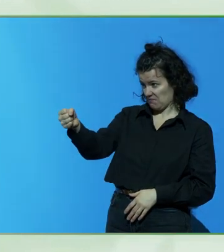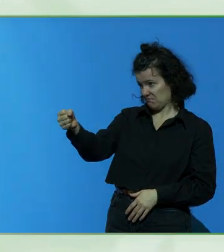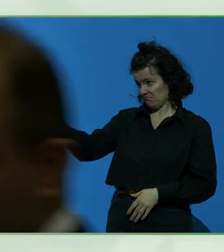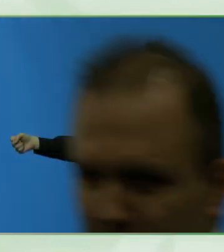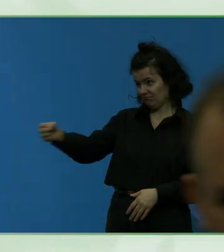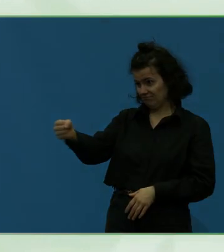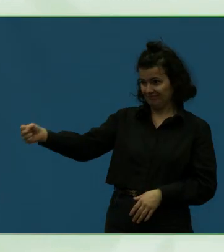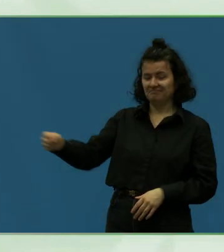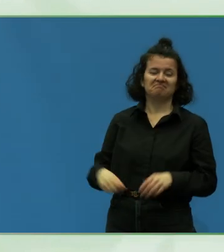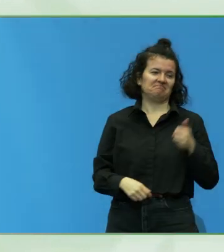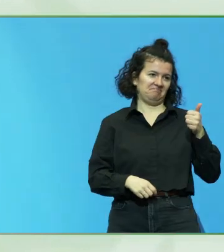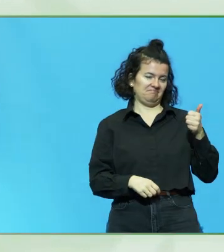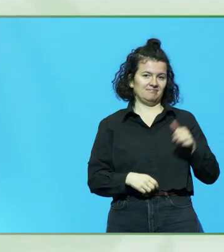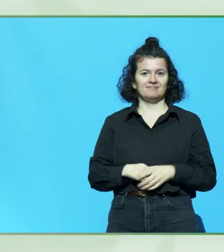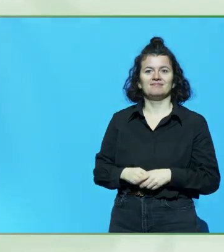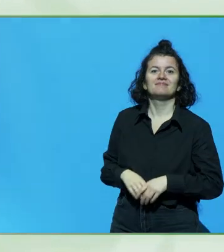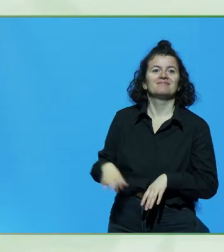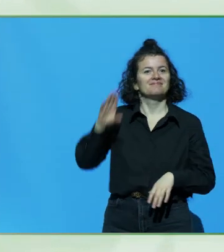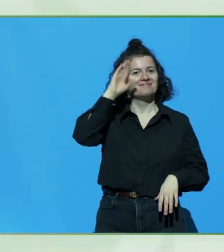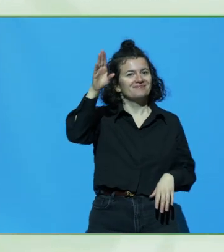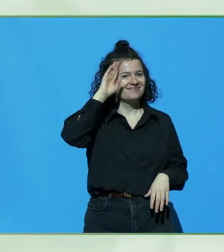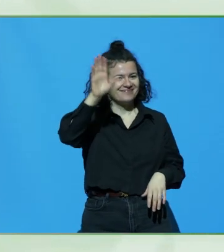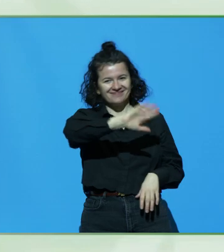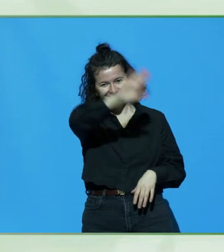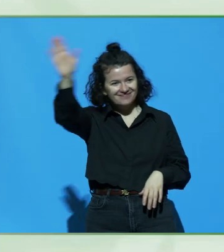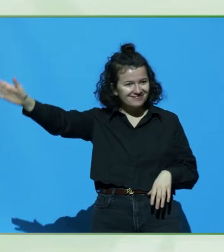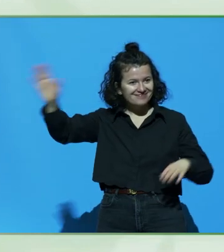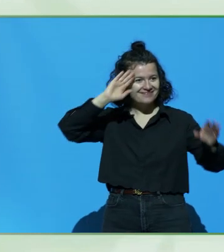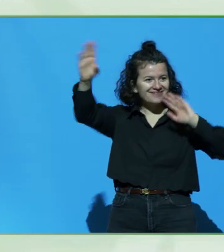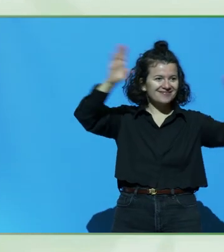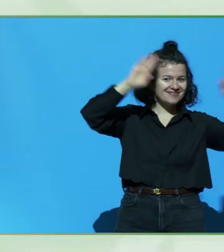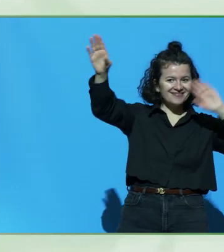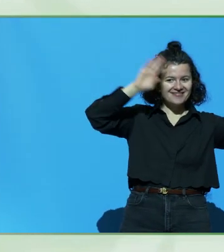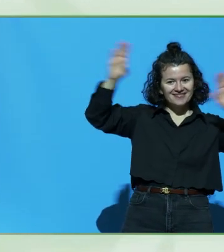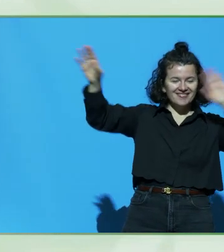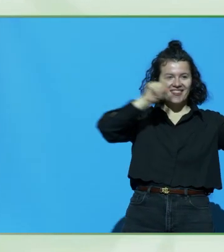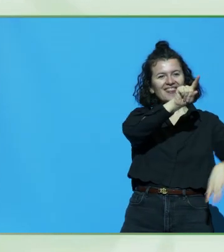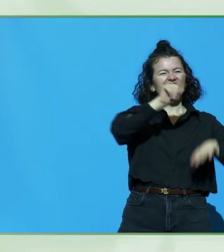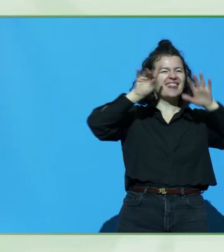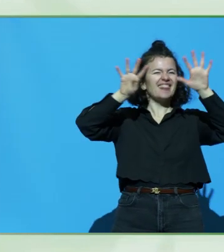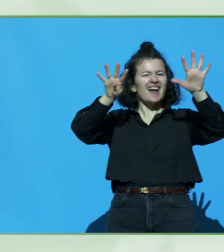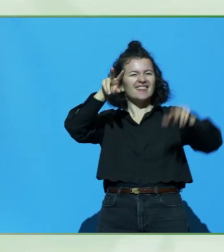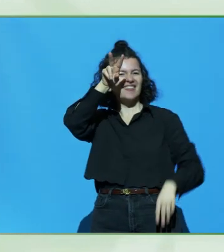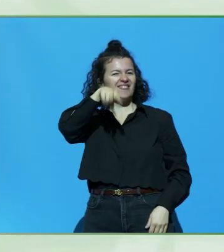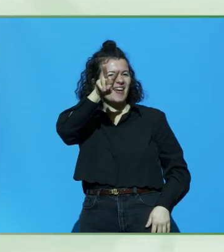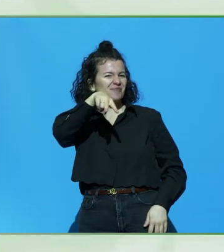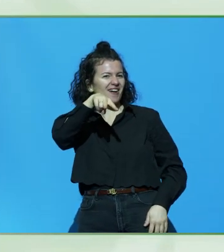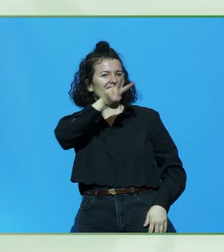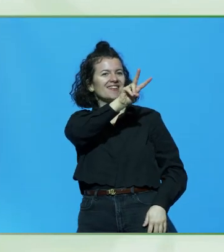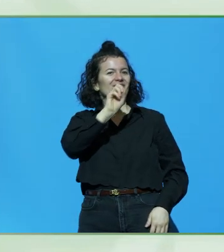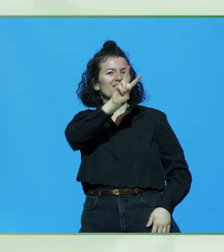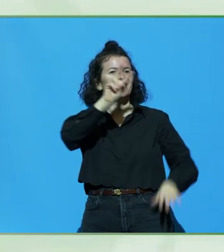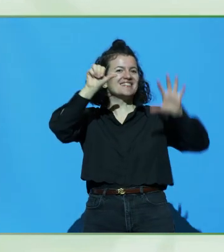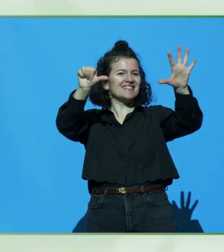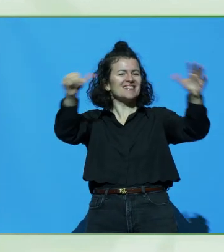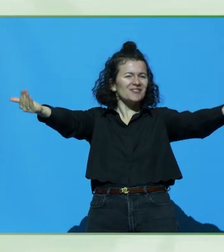Good morning, everyone. Can we call in everyone? This is 19 February 2026. Welcome, everyone. Give a